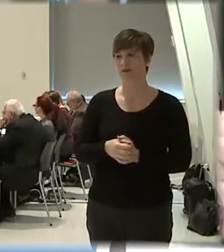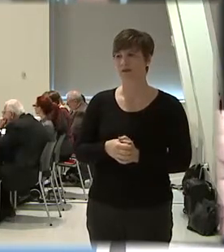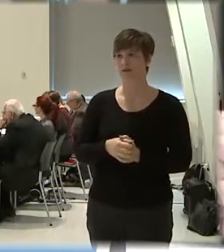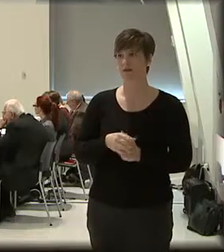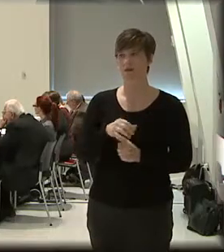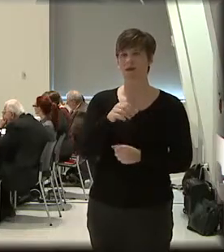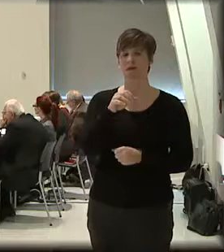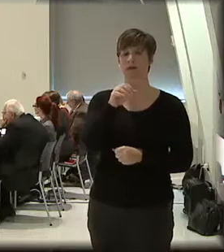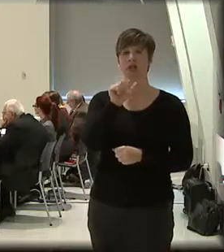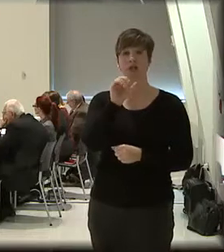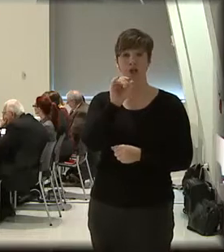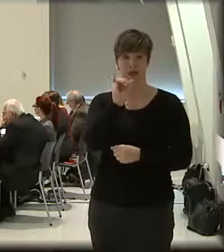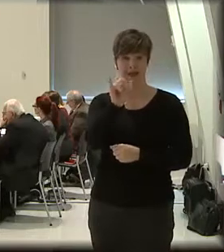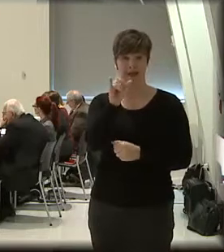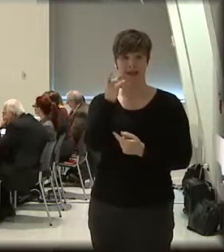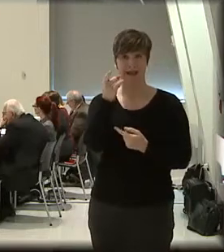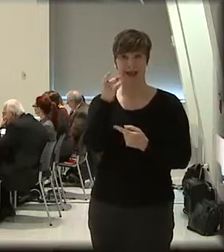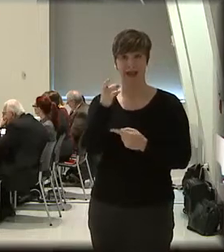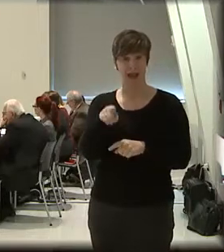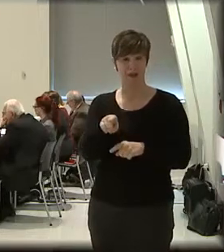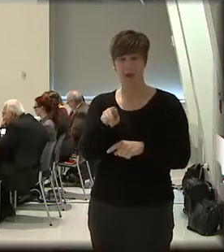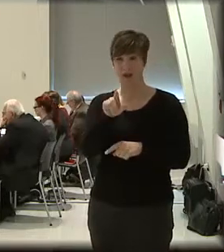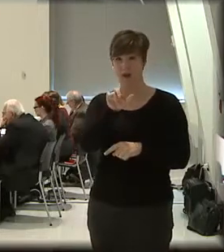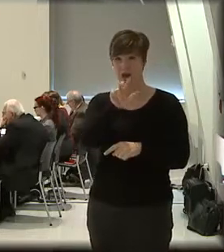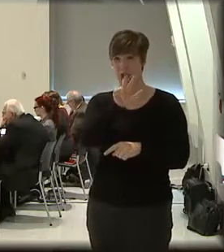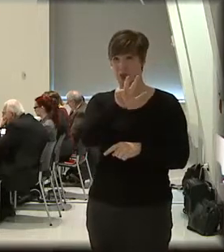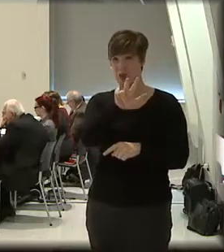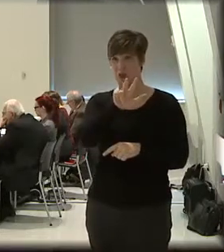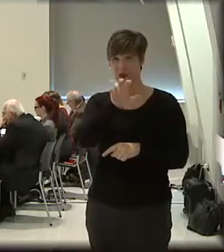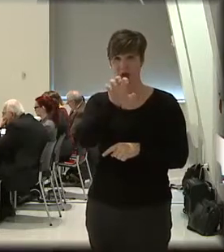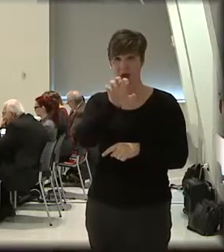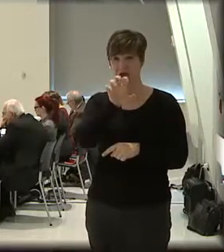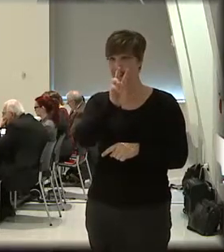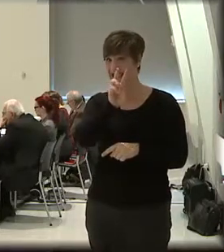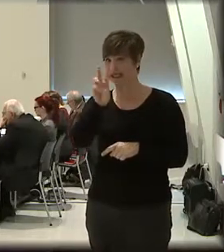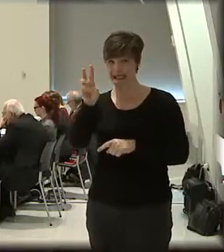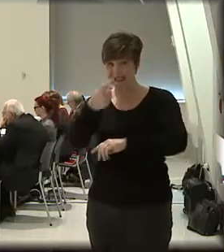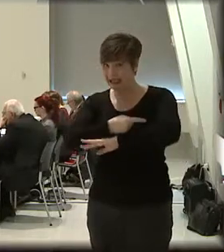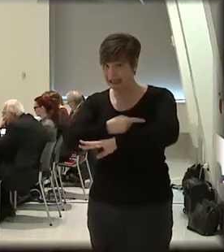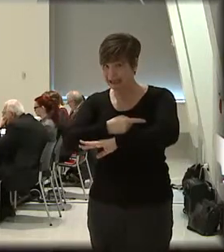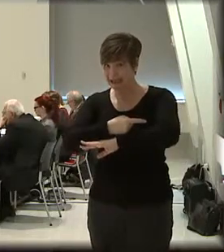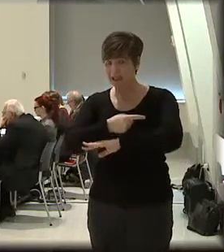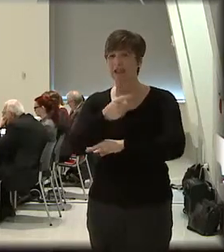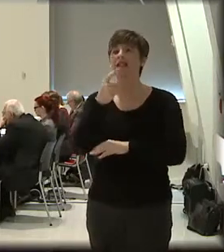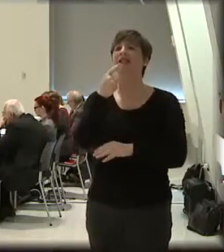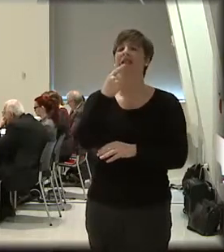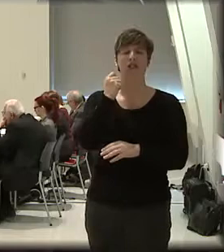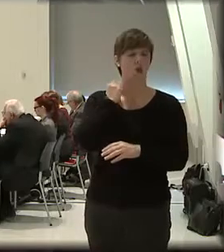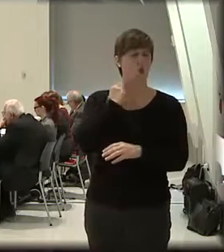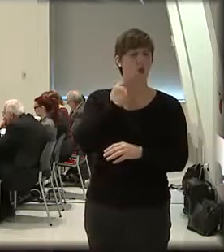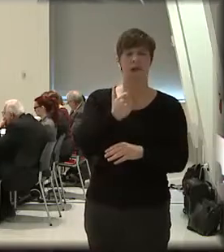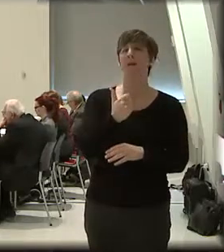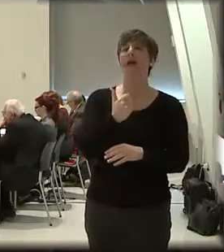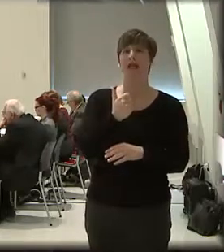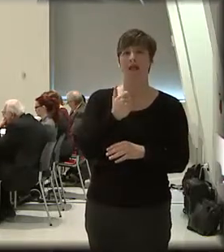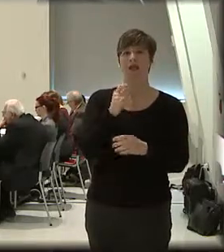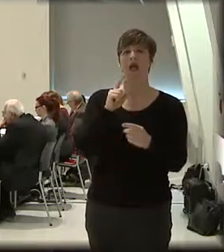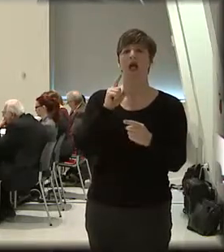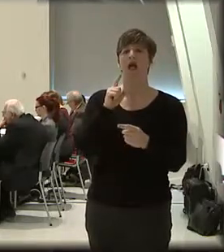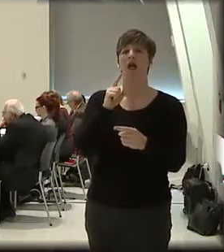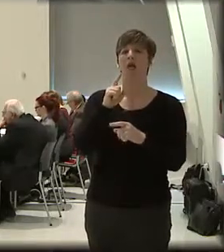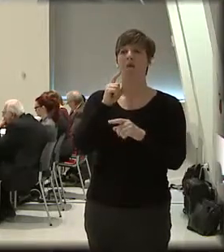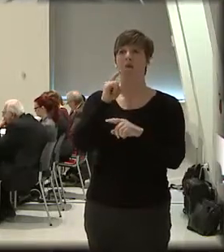So does that happen at 366 days? It's automatic unless we flag it. Okay.